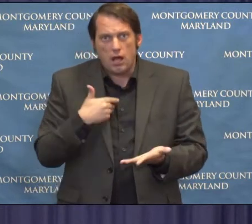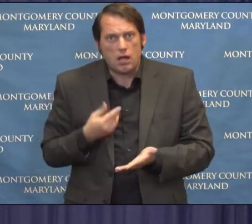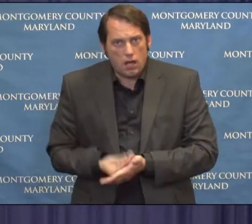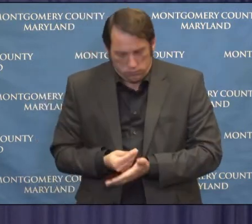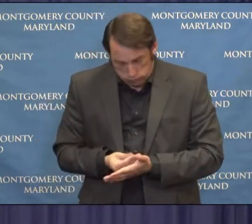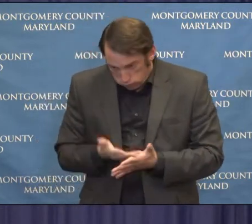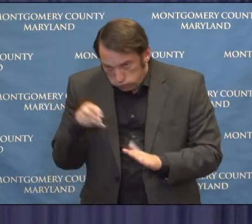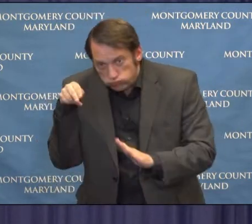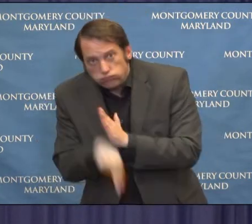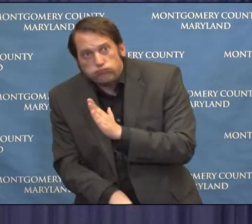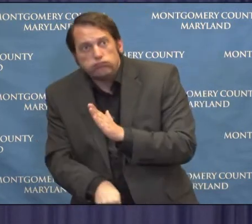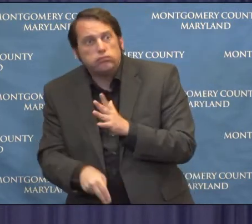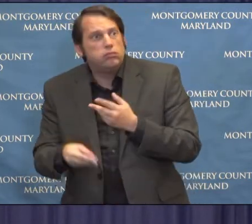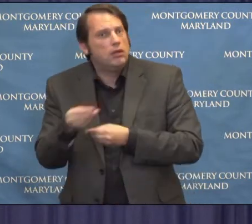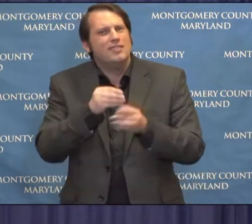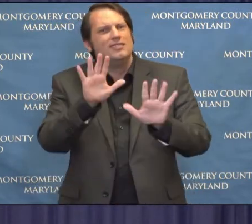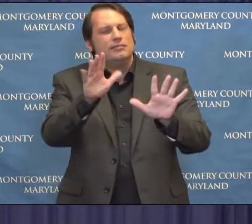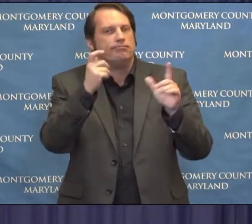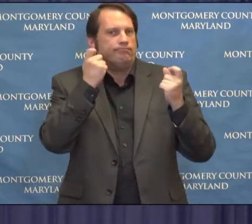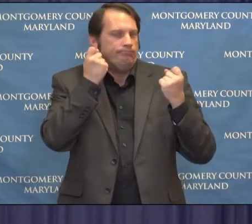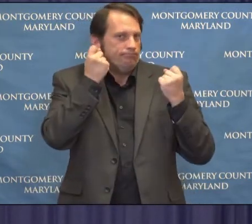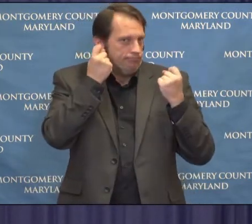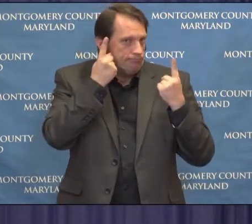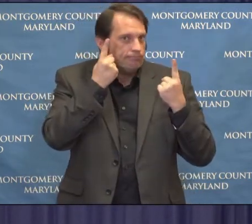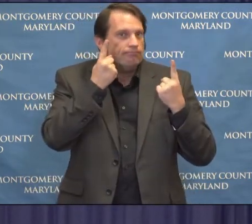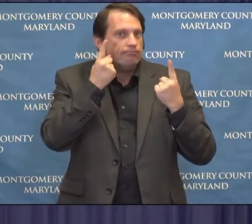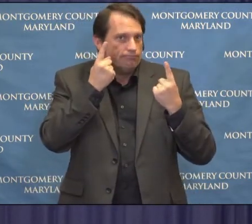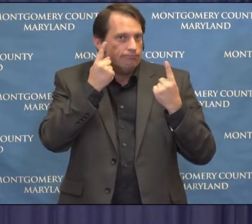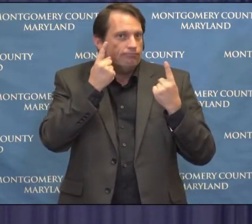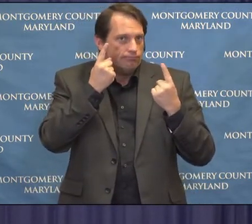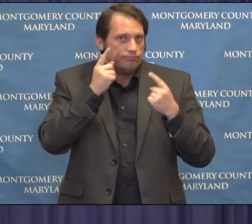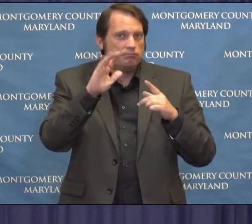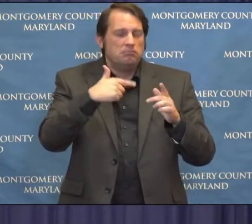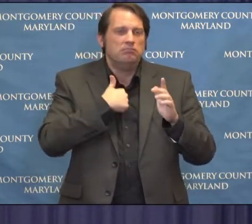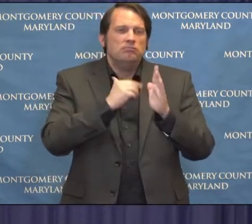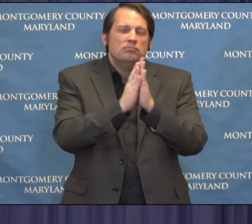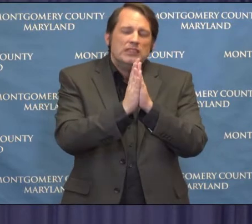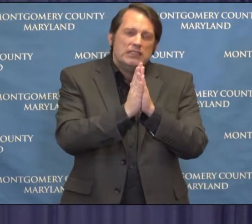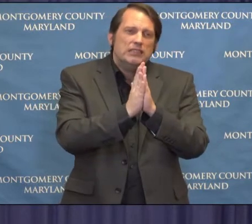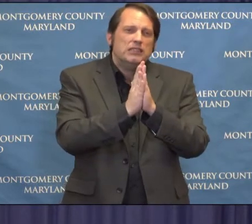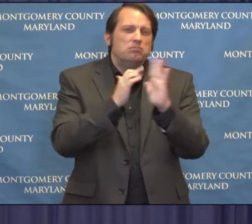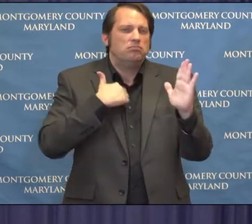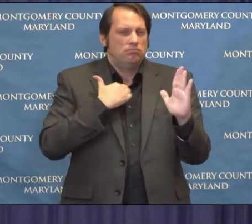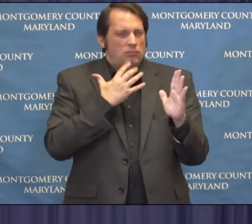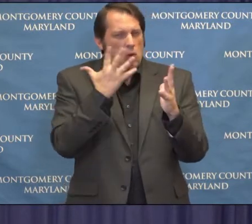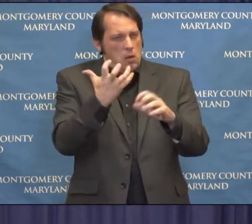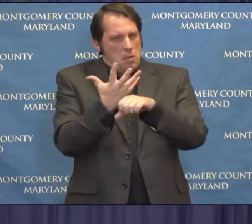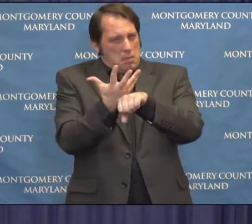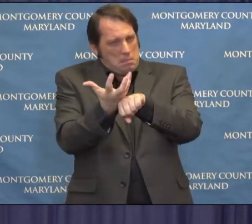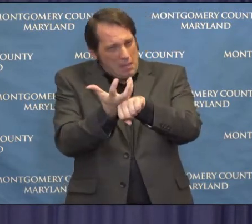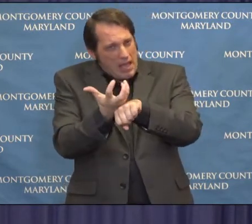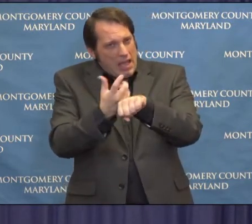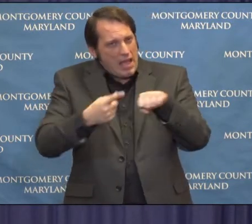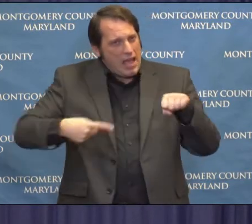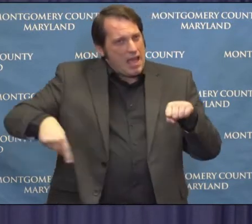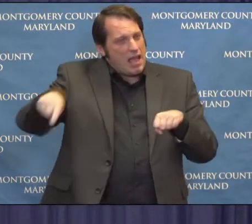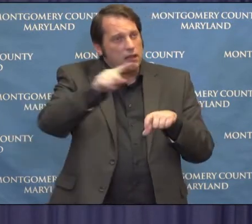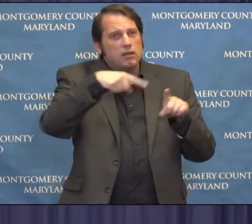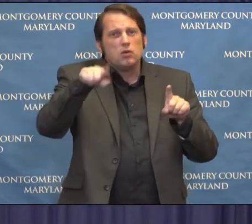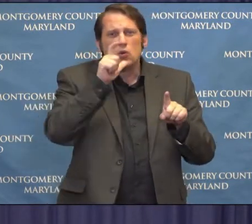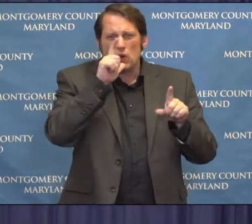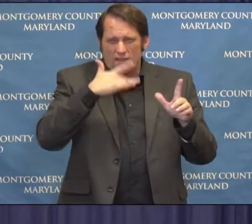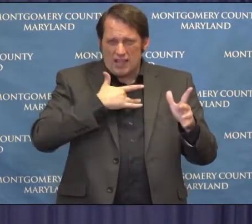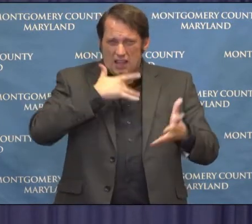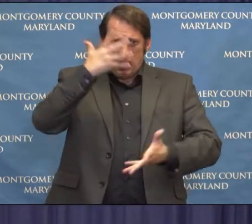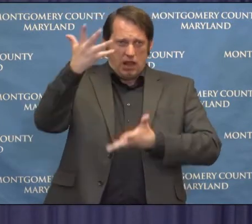would just beg our community in many ways that if they are having some troubles at home to get some help, to reach